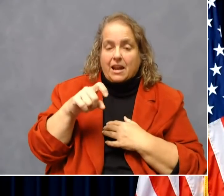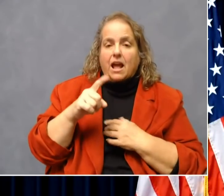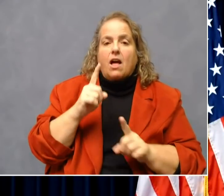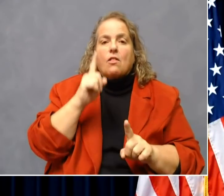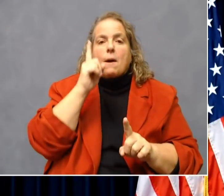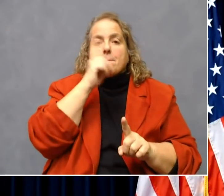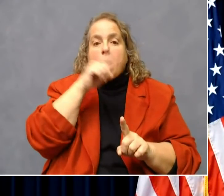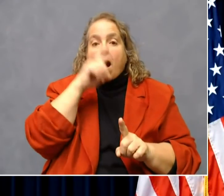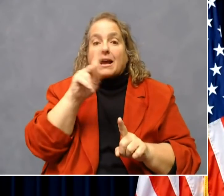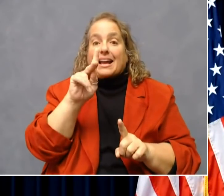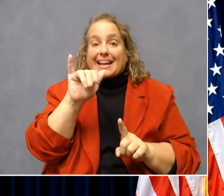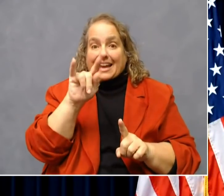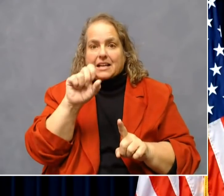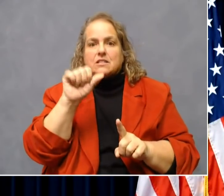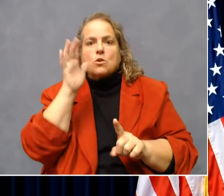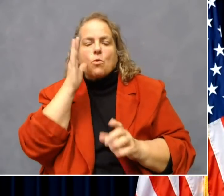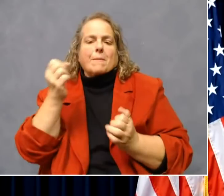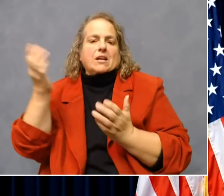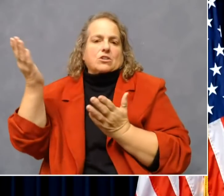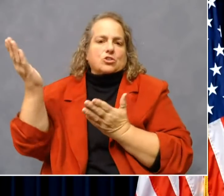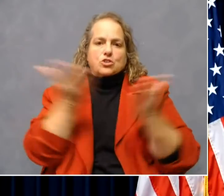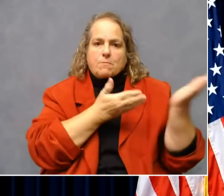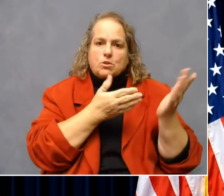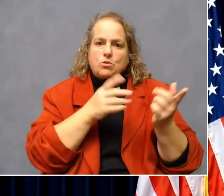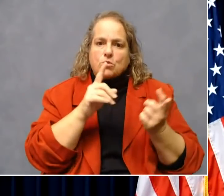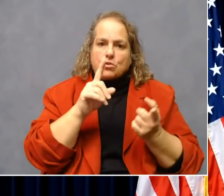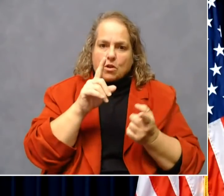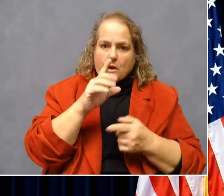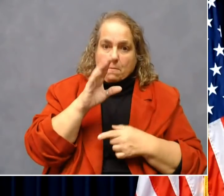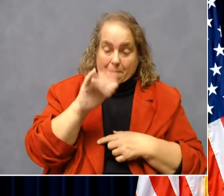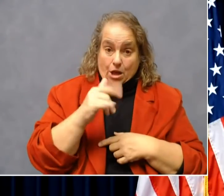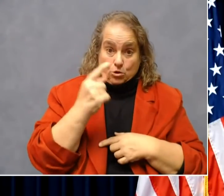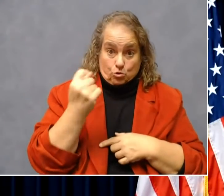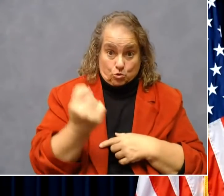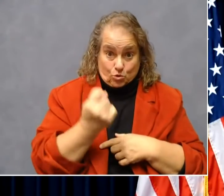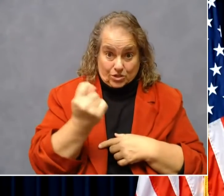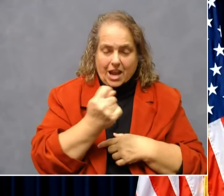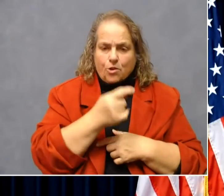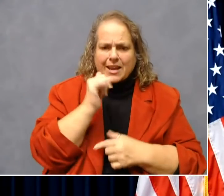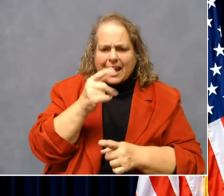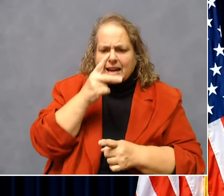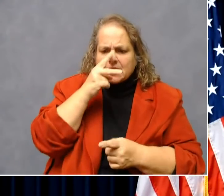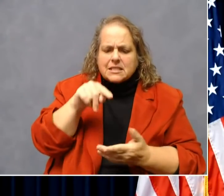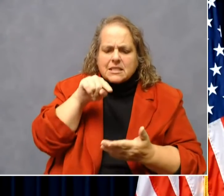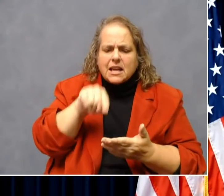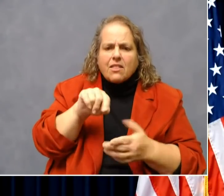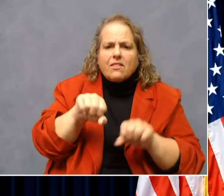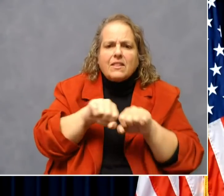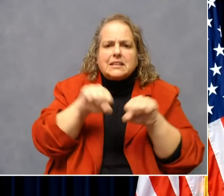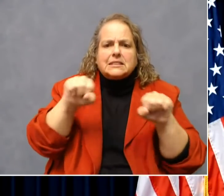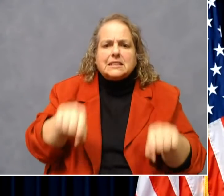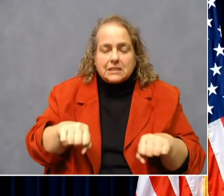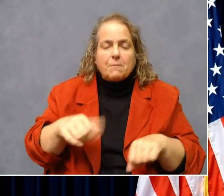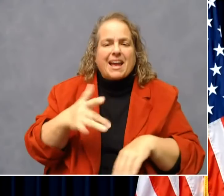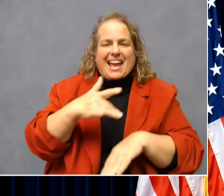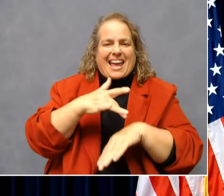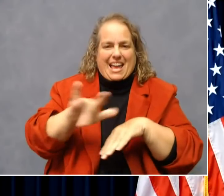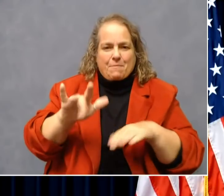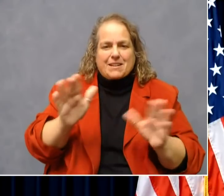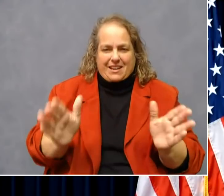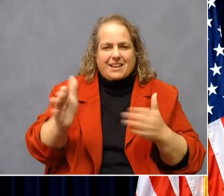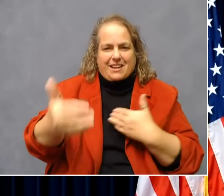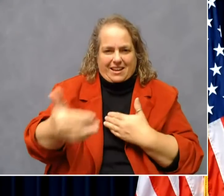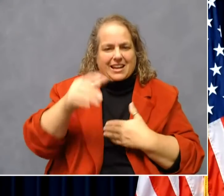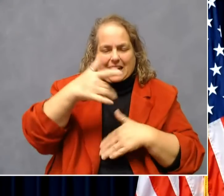companies. By Tuesday, the shipment tracking numbers should be visible in the system. The empty container and mock kit are expected to arrive at